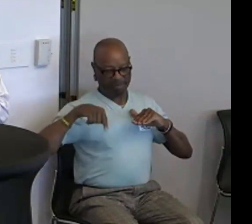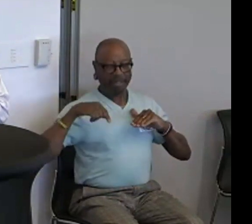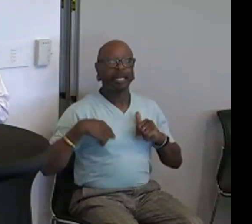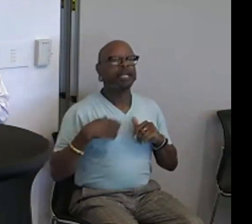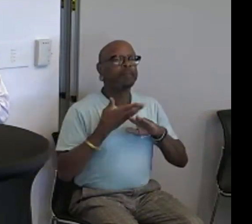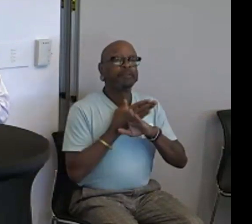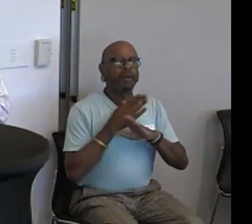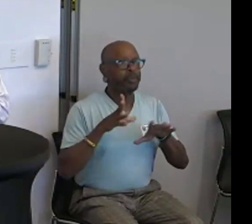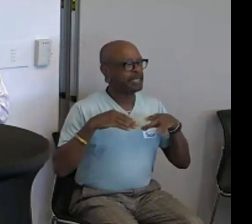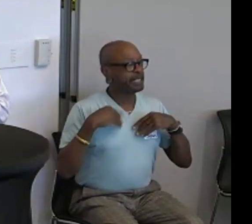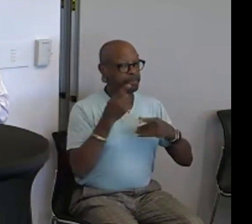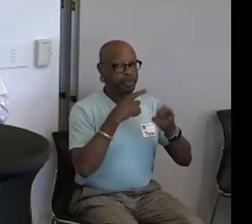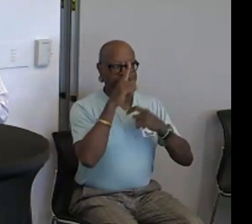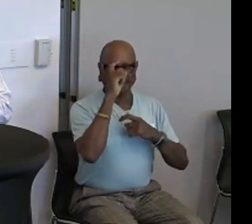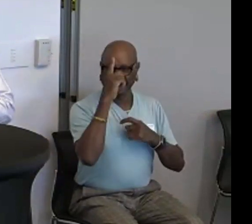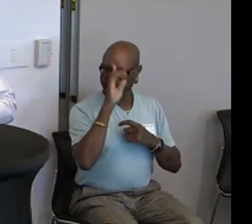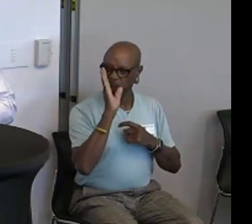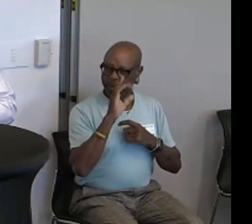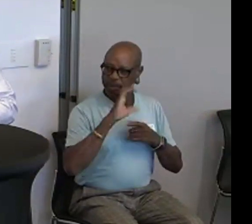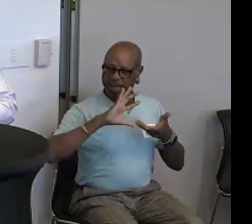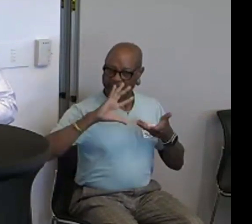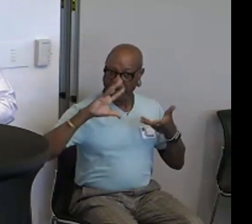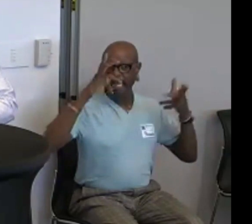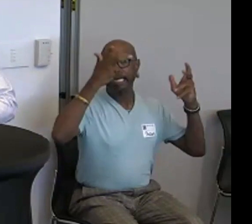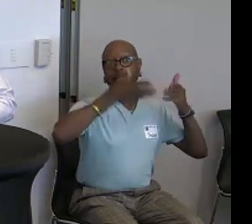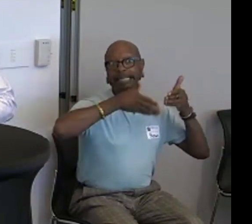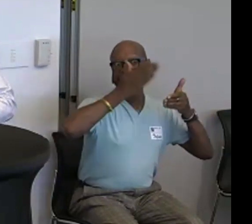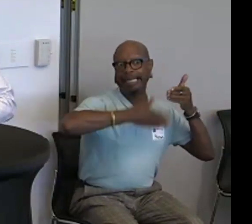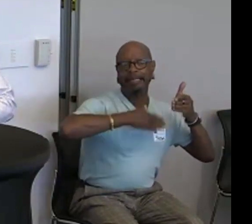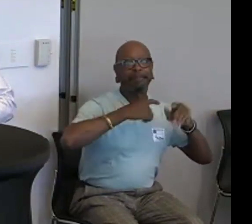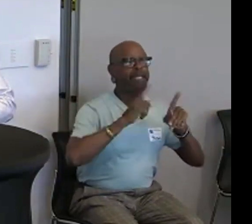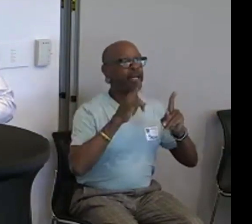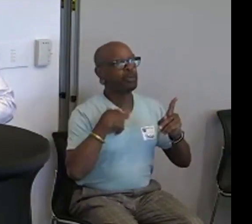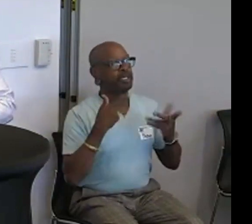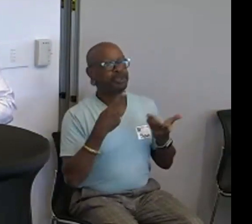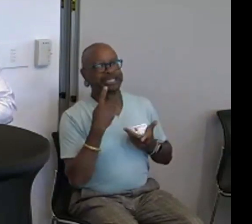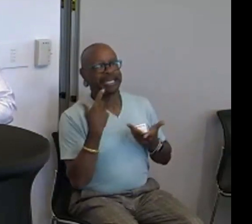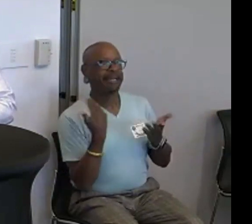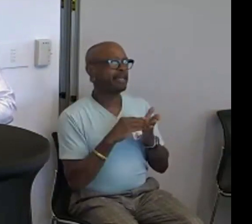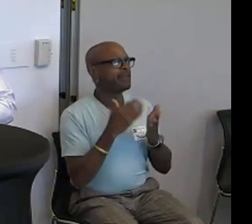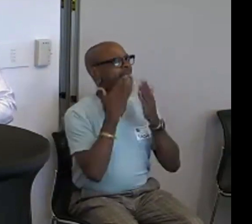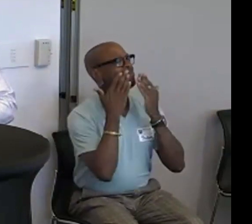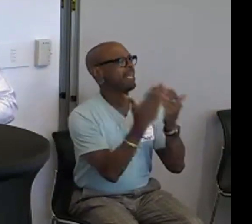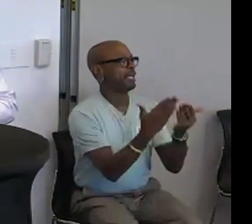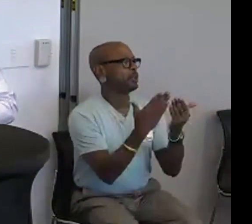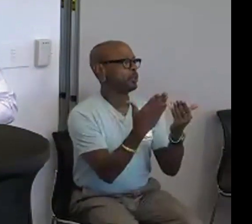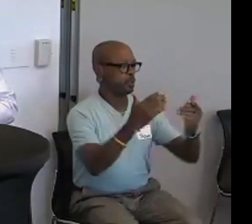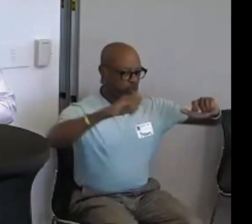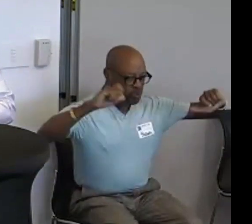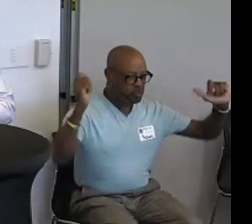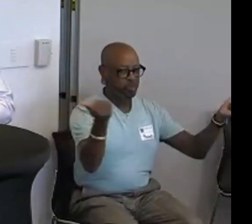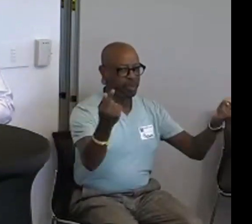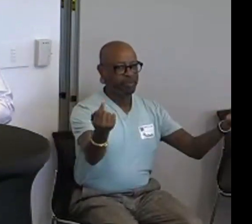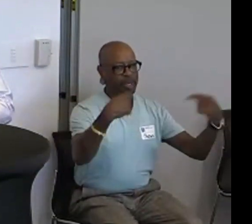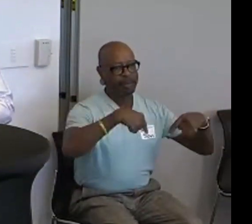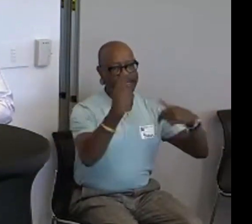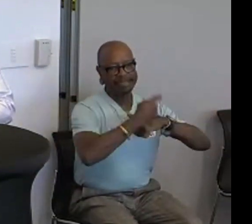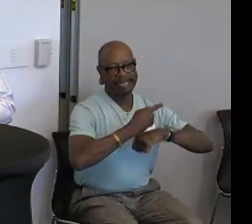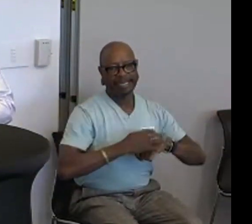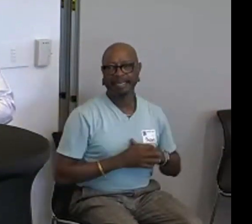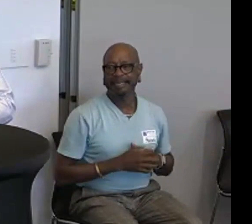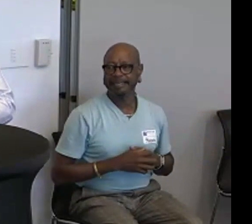to questions, because I think it'll be a little chaotic at the end, I just want to say, again, thank you to everybody for coming today. This